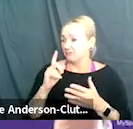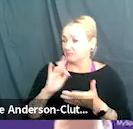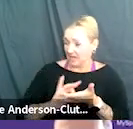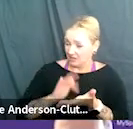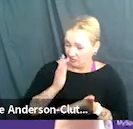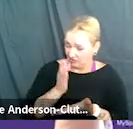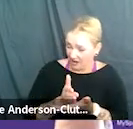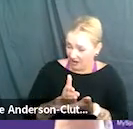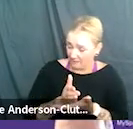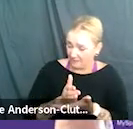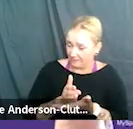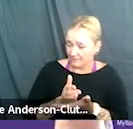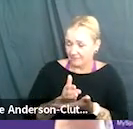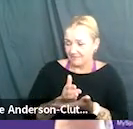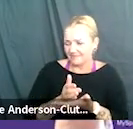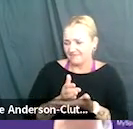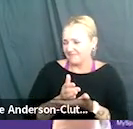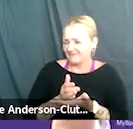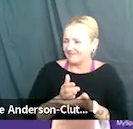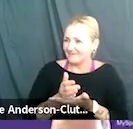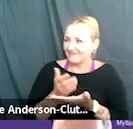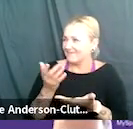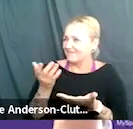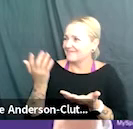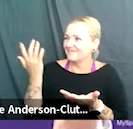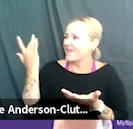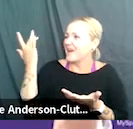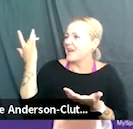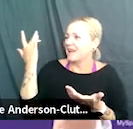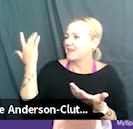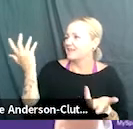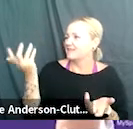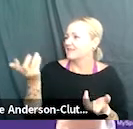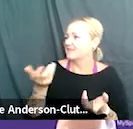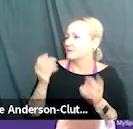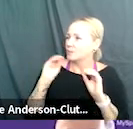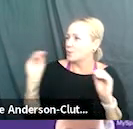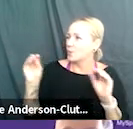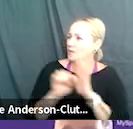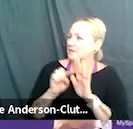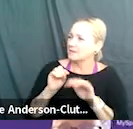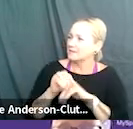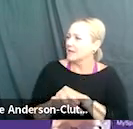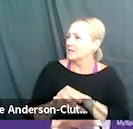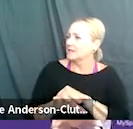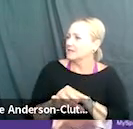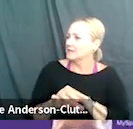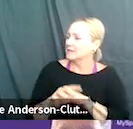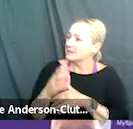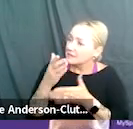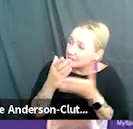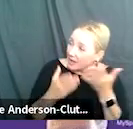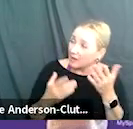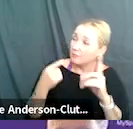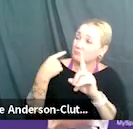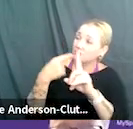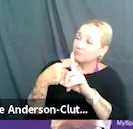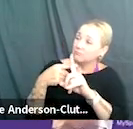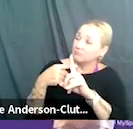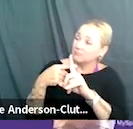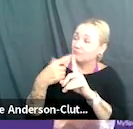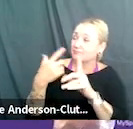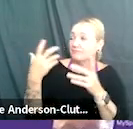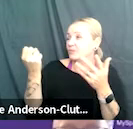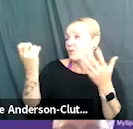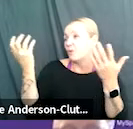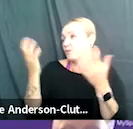him. And also, he's not having any side effects with it, so it's not as though there's a problem that it's causing right now, other than if he